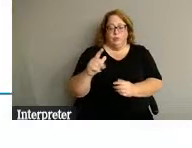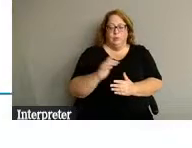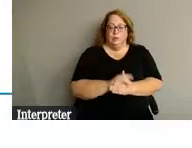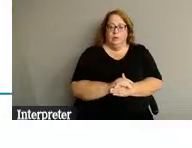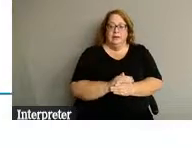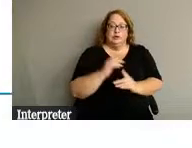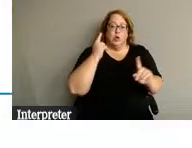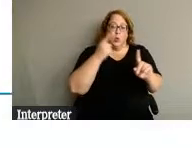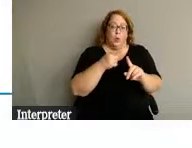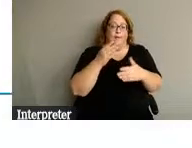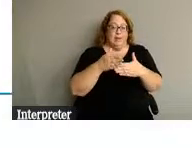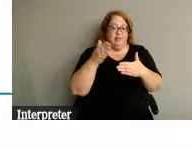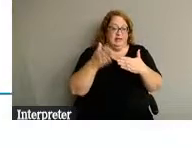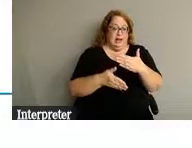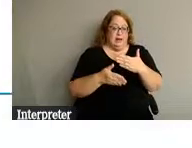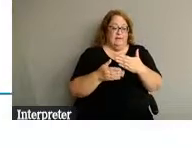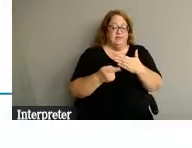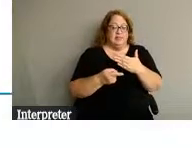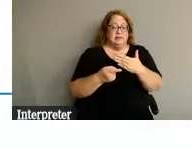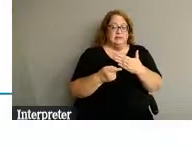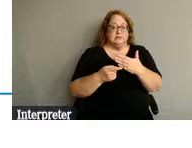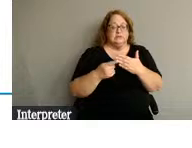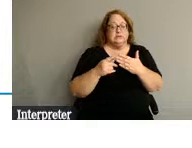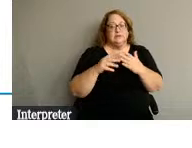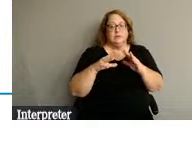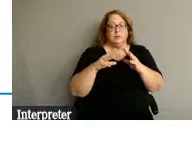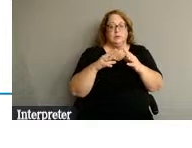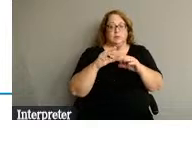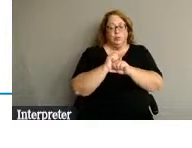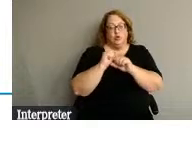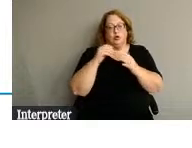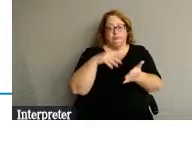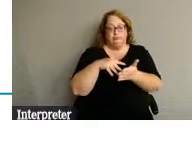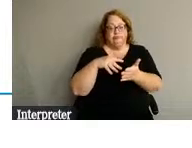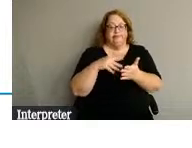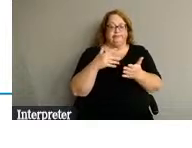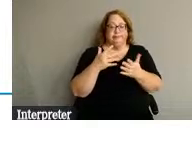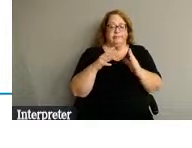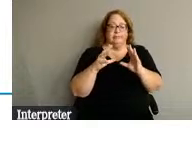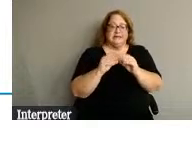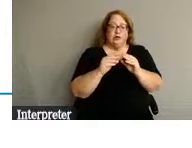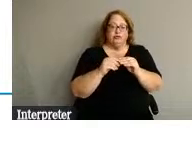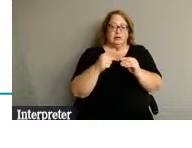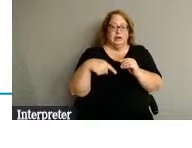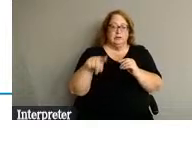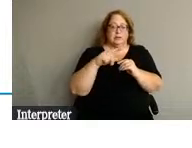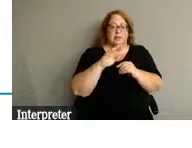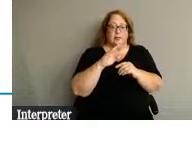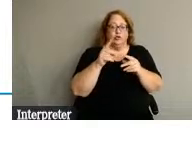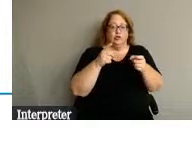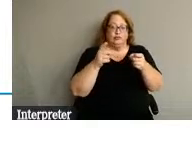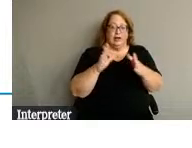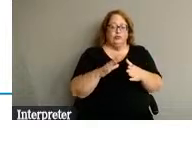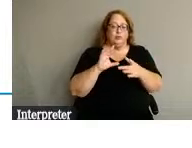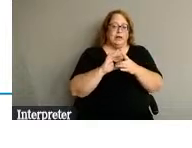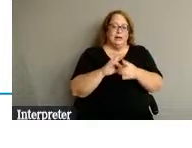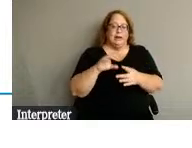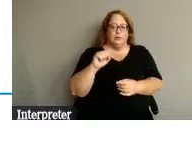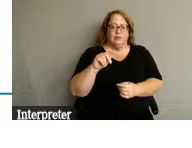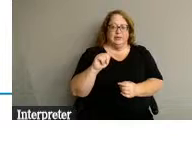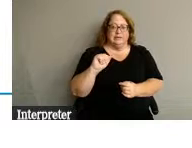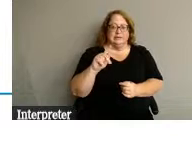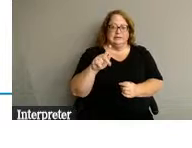goal that by the end of this work study session, that as board directors, you'll be able to connect with stakeholders